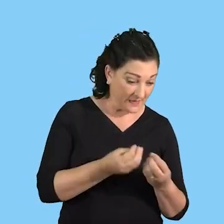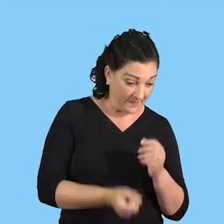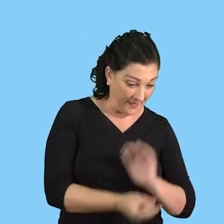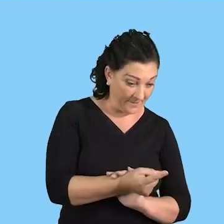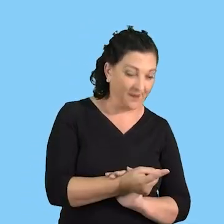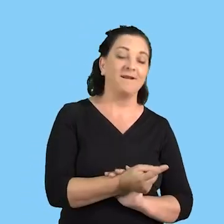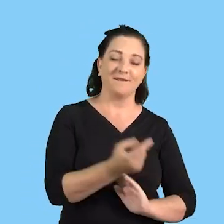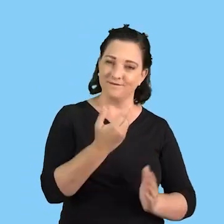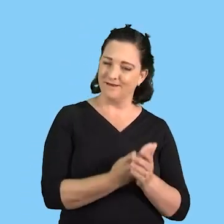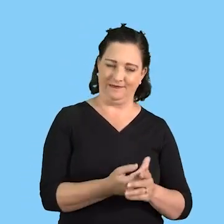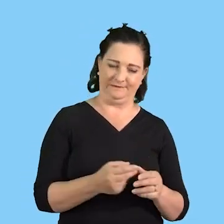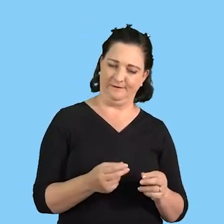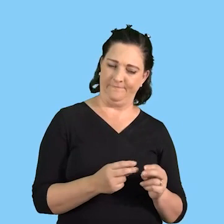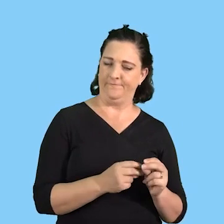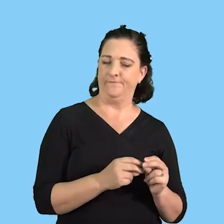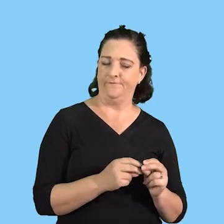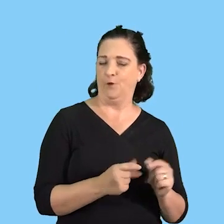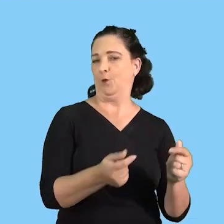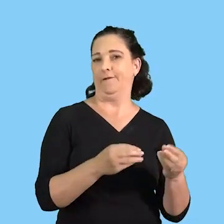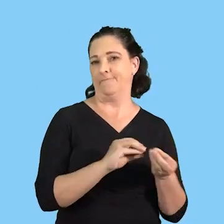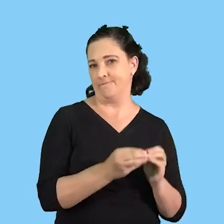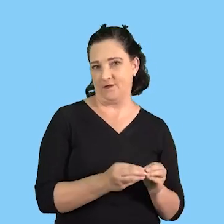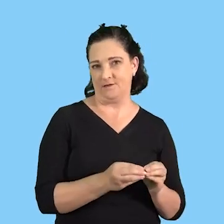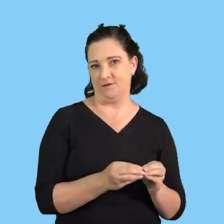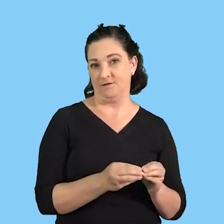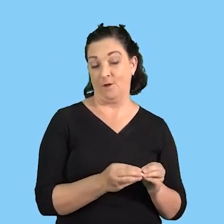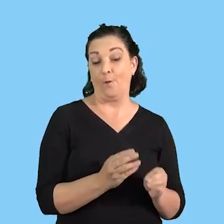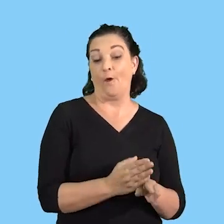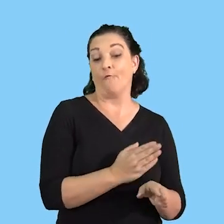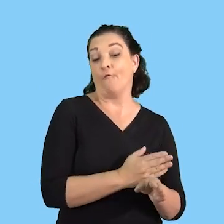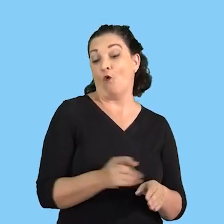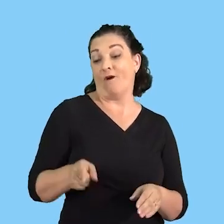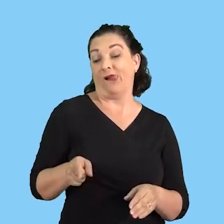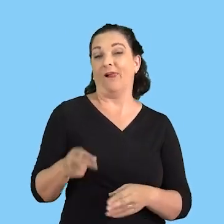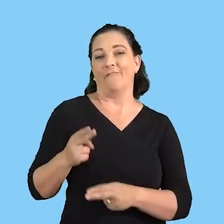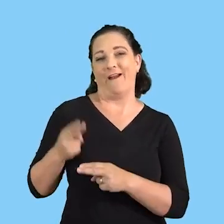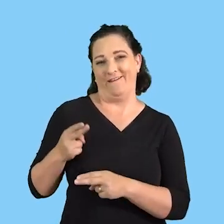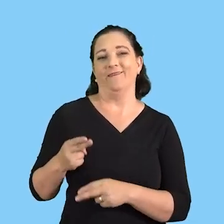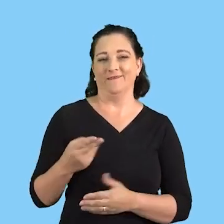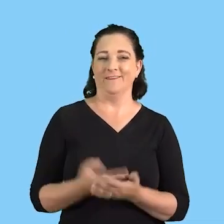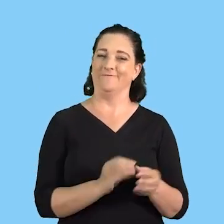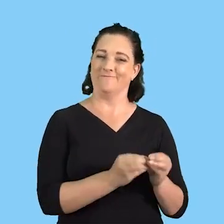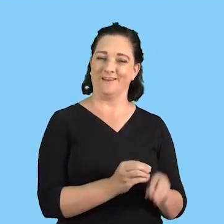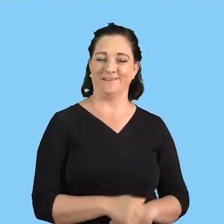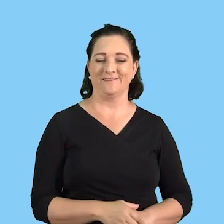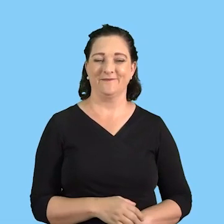an incident happens. Then I am able to fix it before the final product has been made.